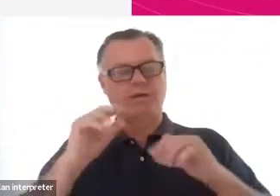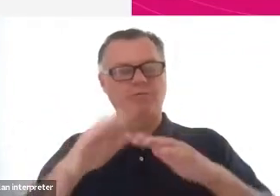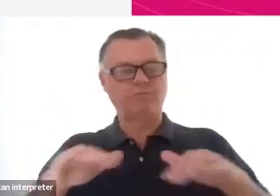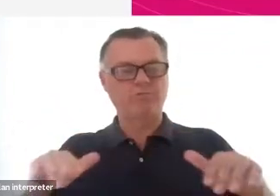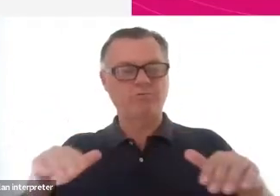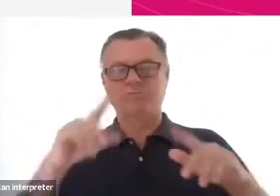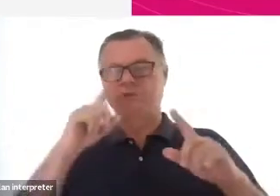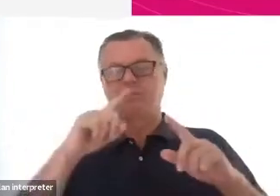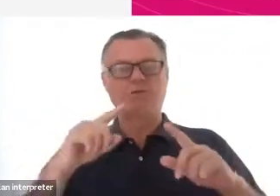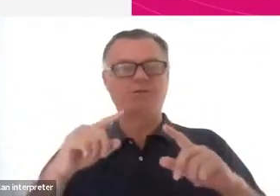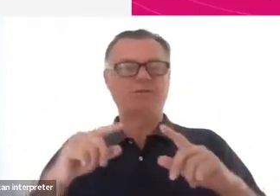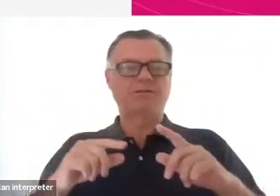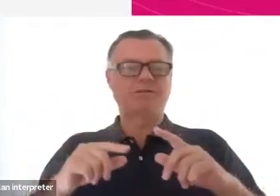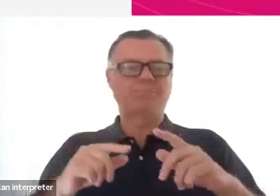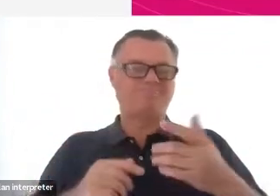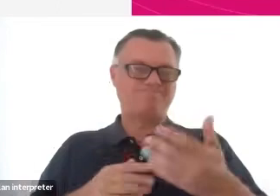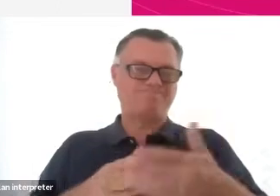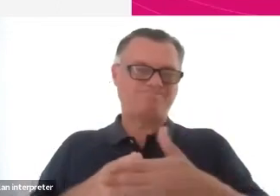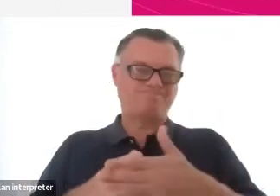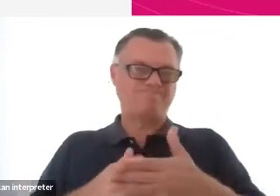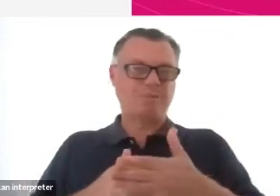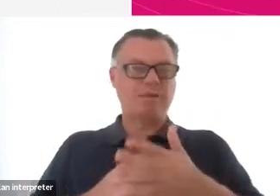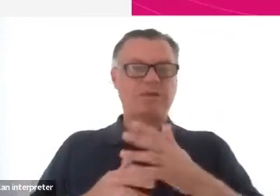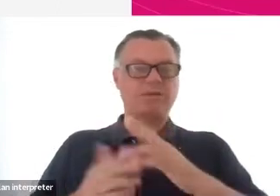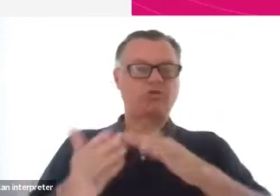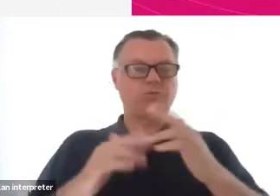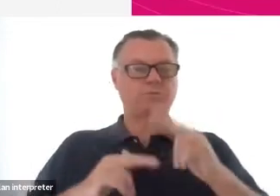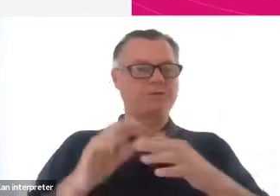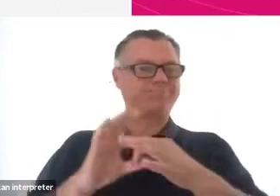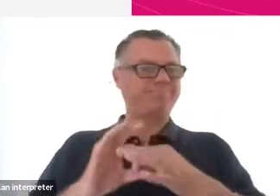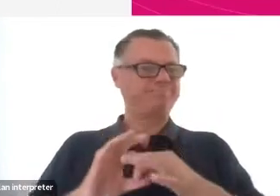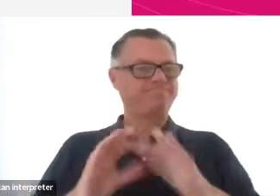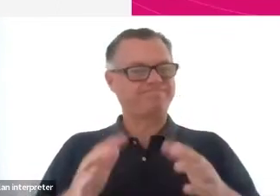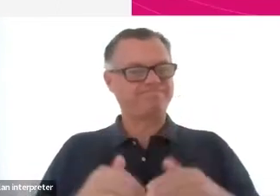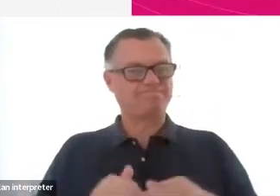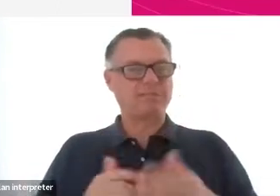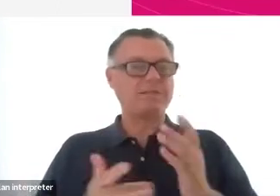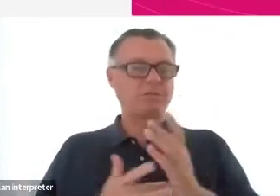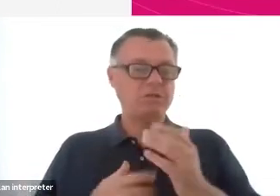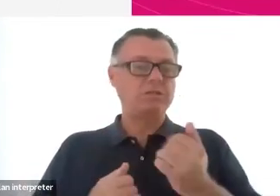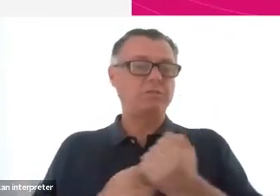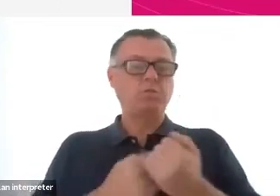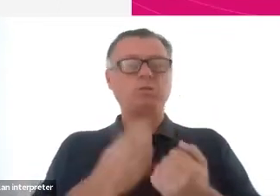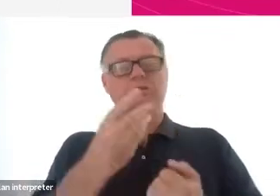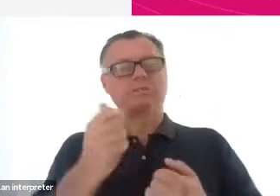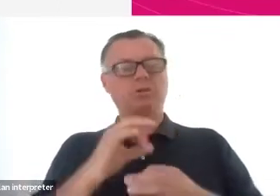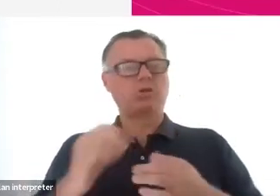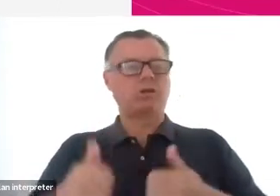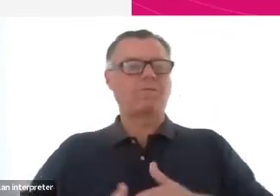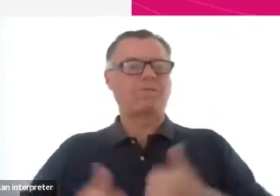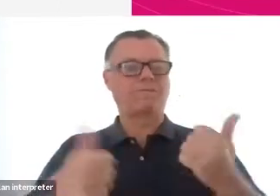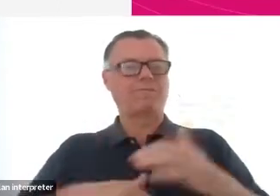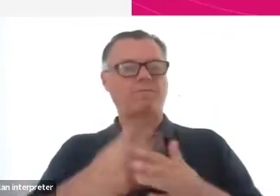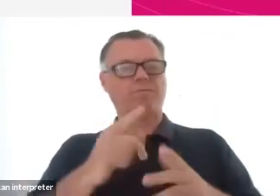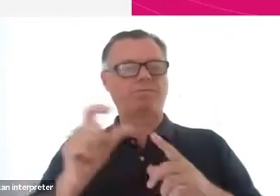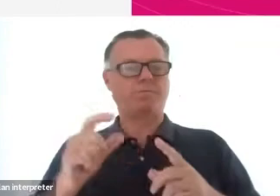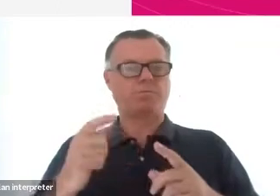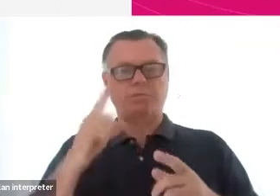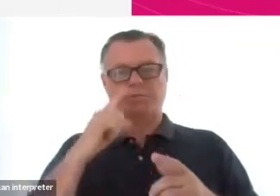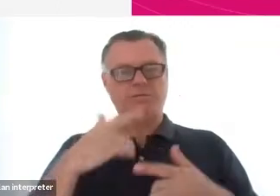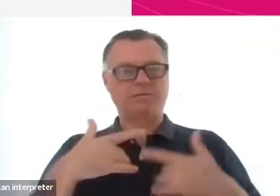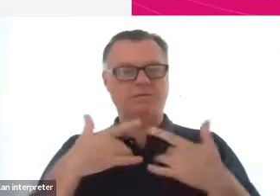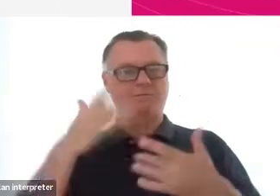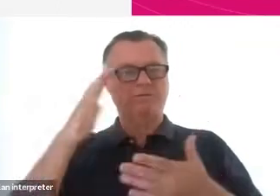community building, and technology hasn't really served this well. Mainstream platforms rarely account for what disability experience actually requires. Peers